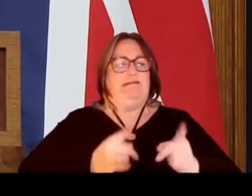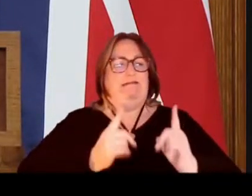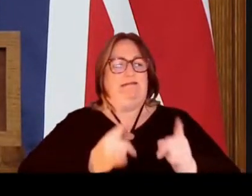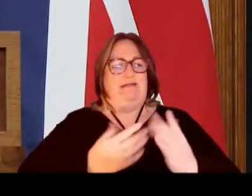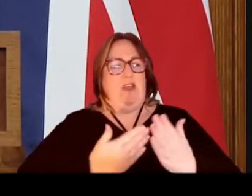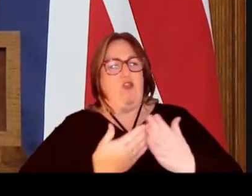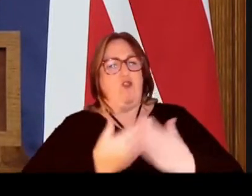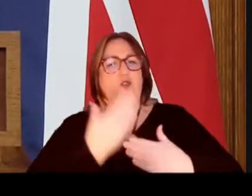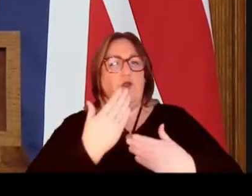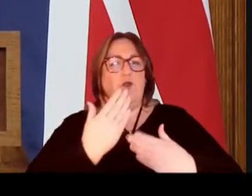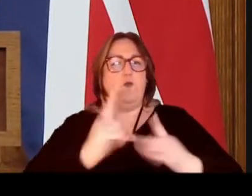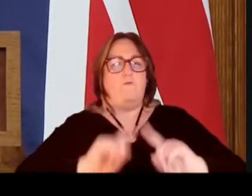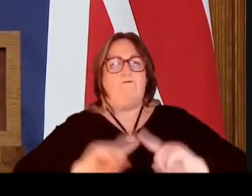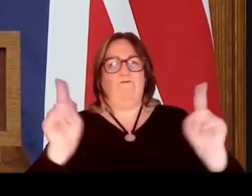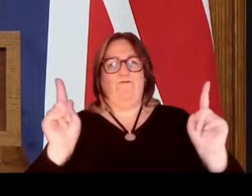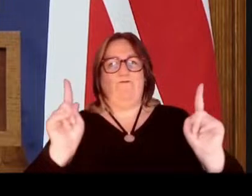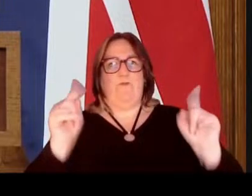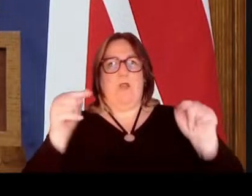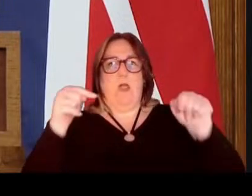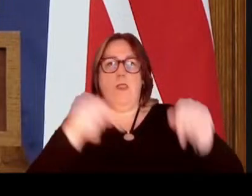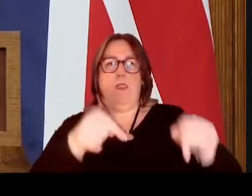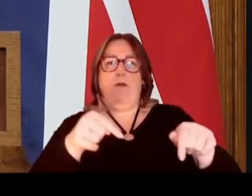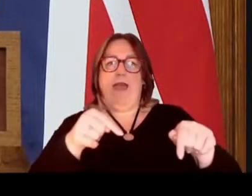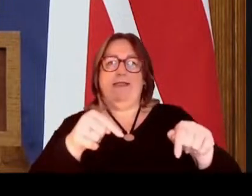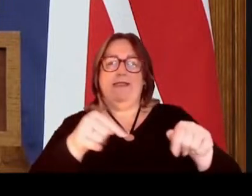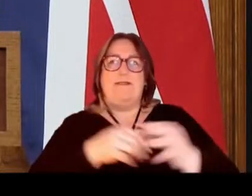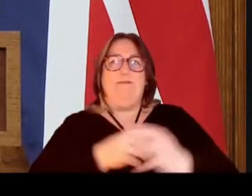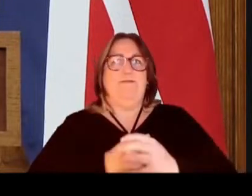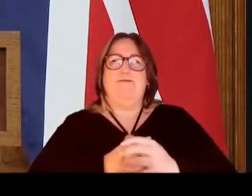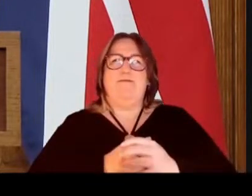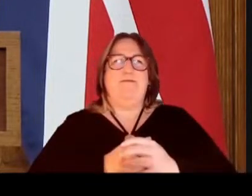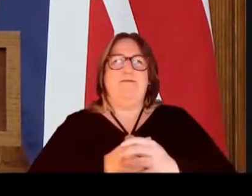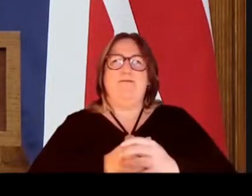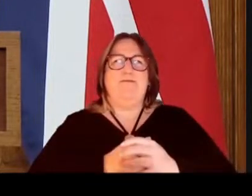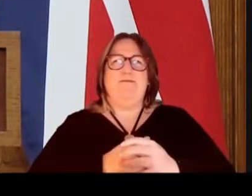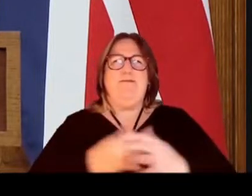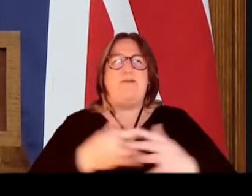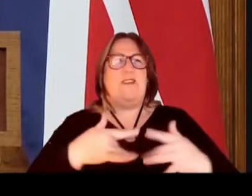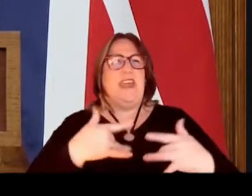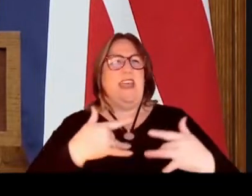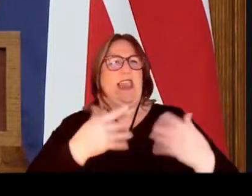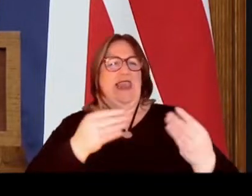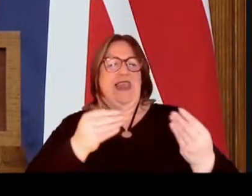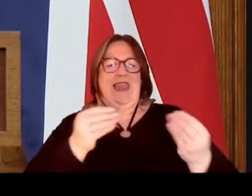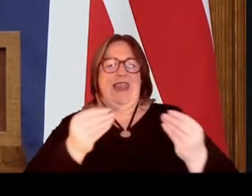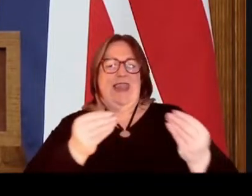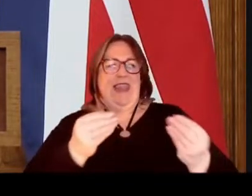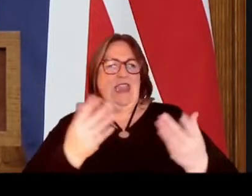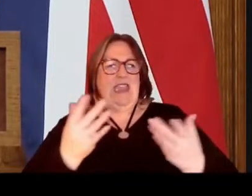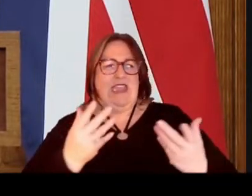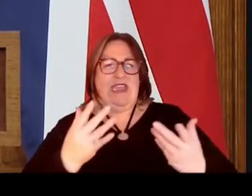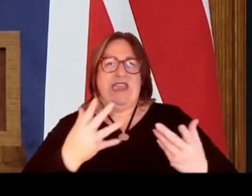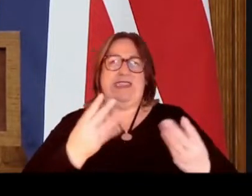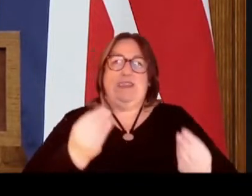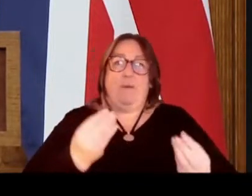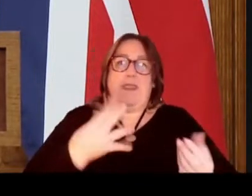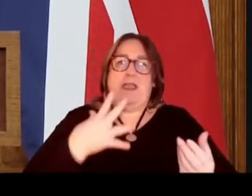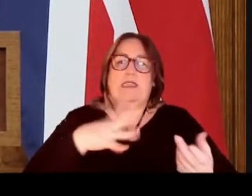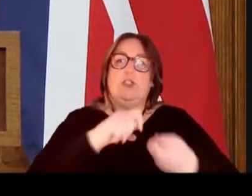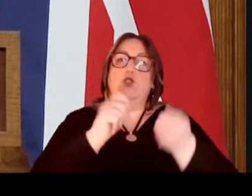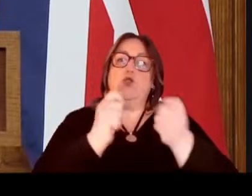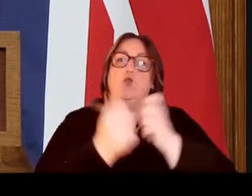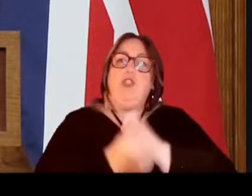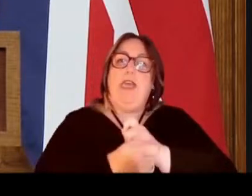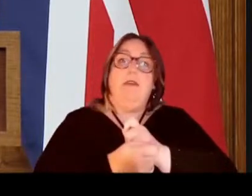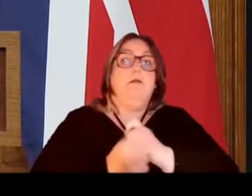fit as well as it should within our framework, within our toolbox. And that is what we've got to change. That is the urgent question that